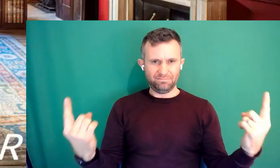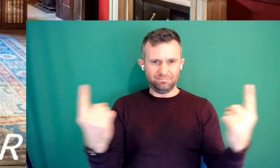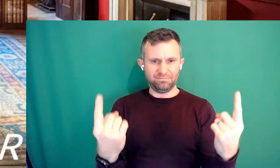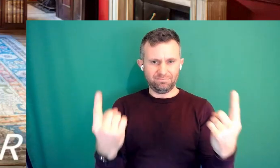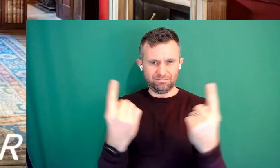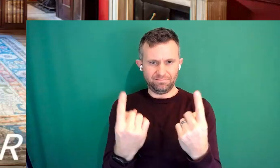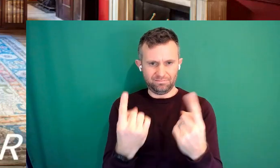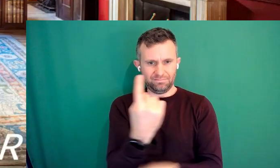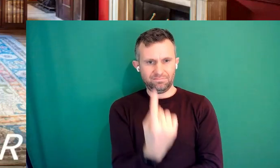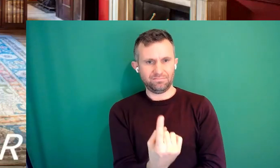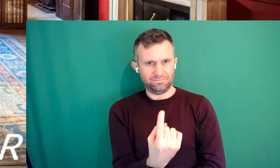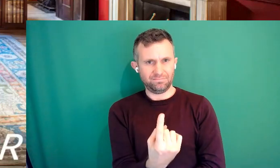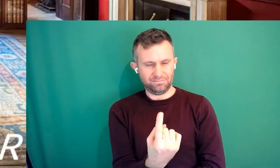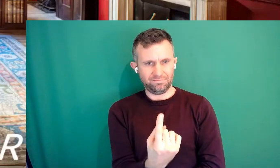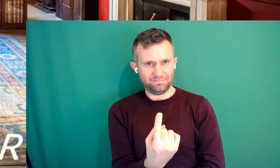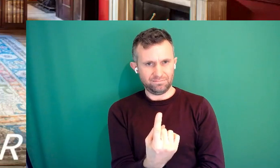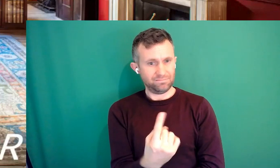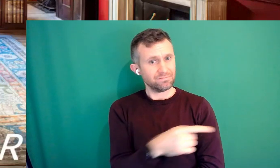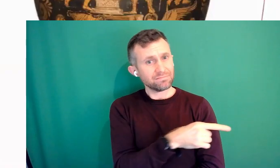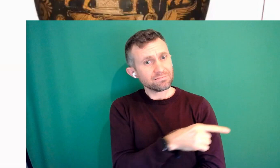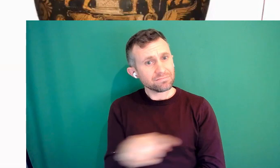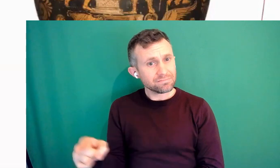over 2,000 years old.